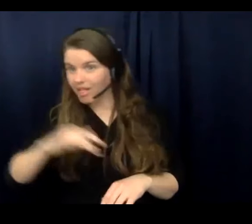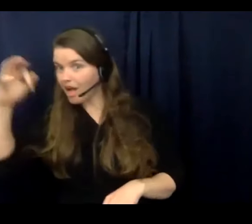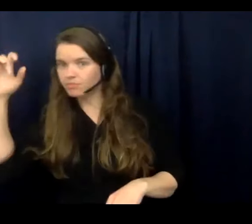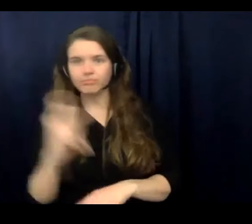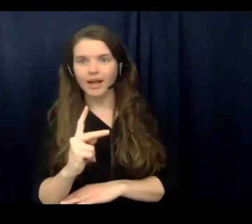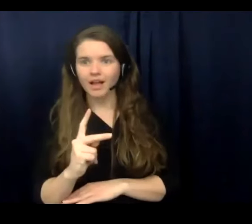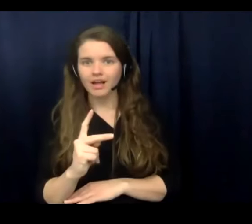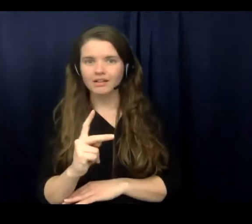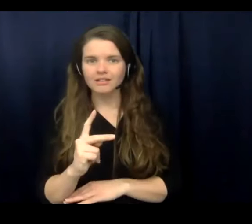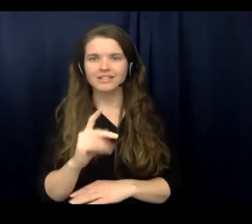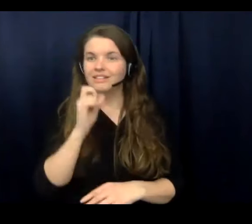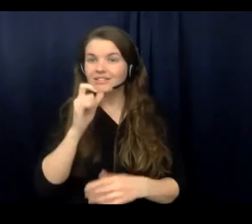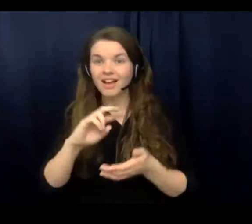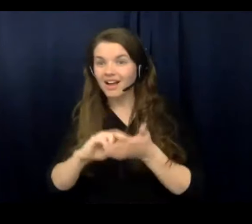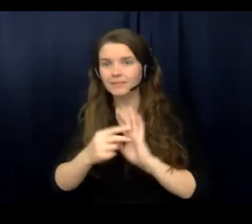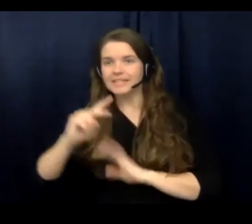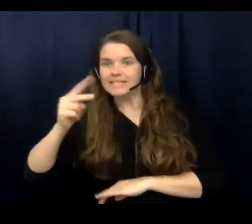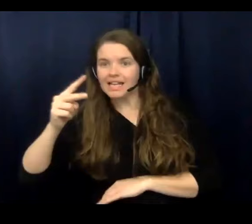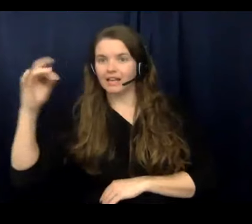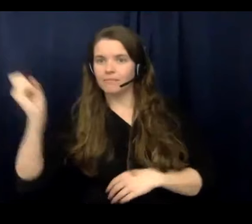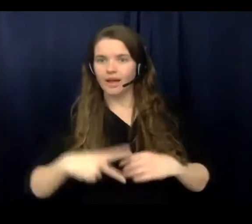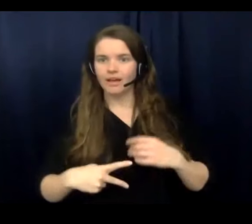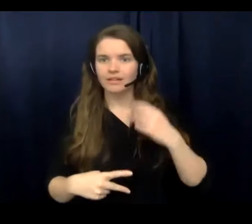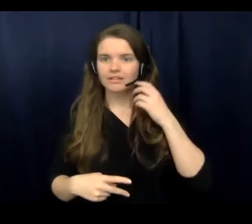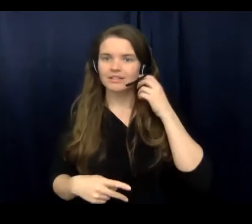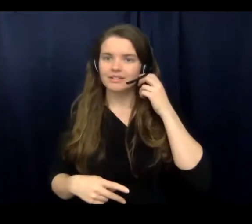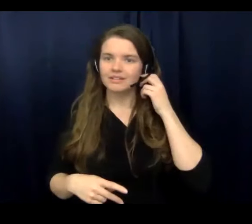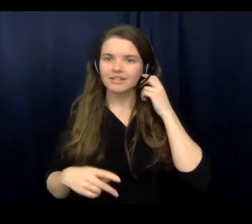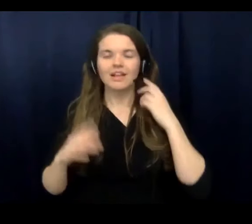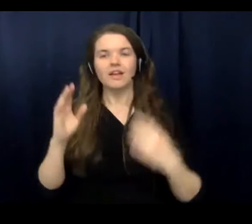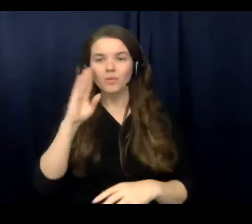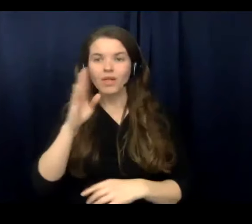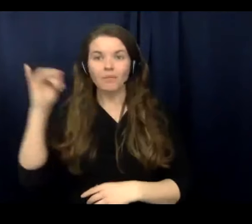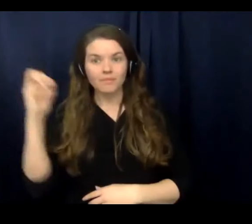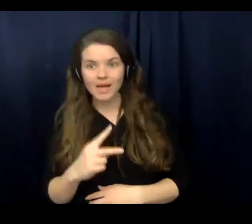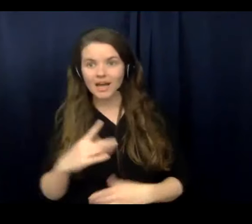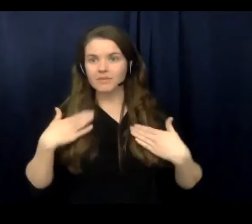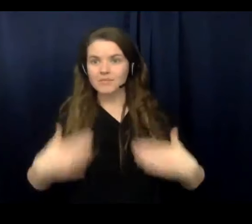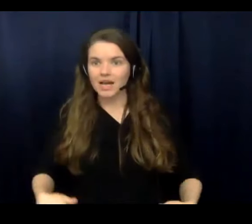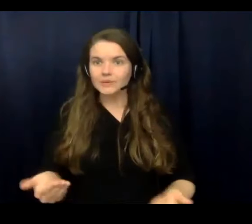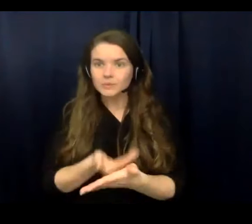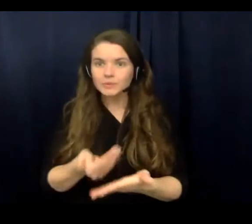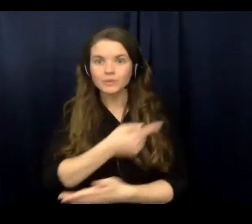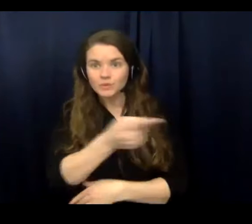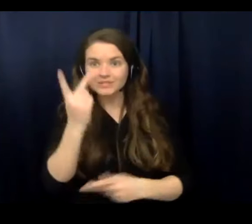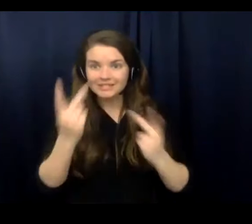about the second coming here. The context is I'm going to be right back in a resurrected body. And you are going to see me, my disciples. Because primarily he